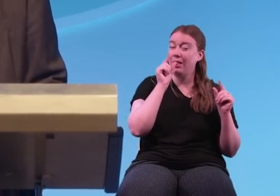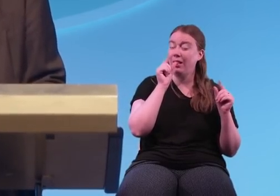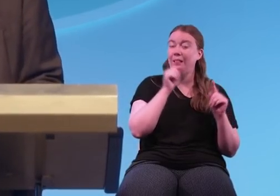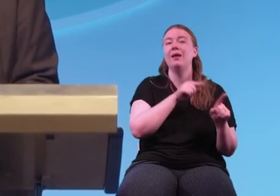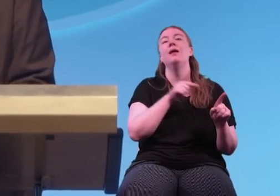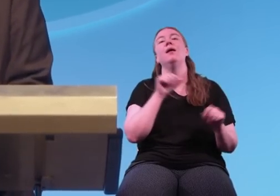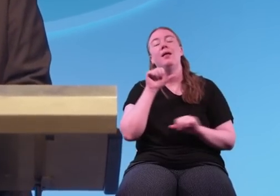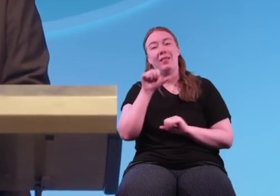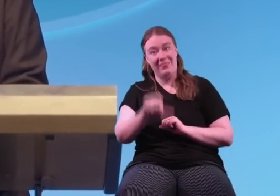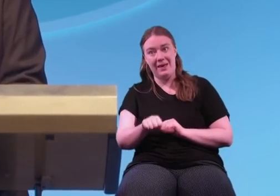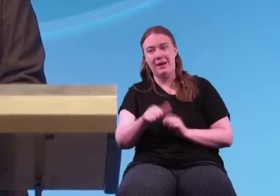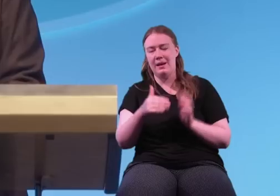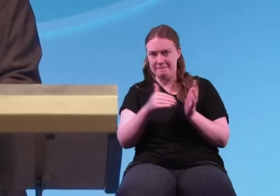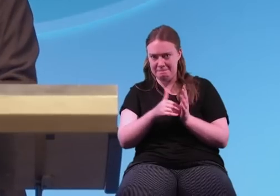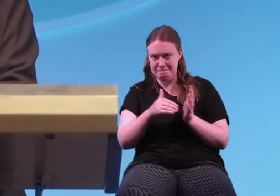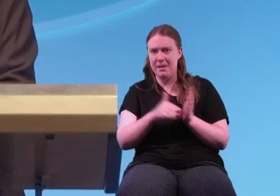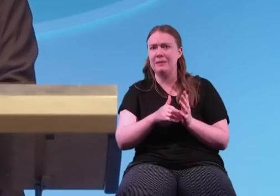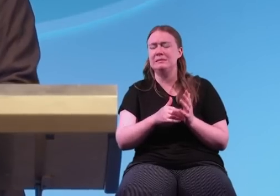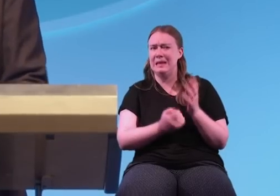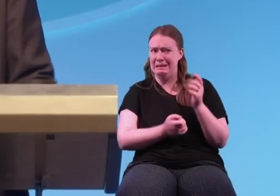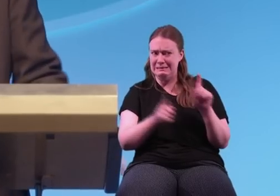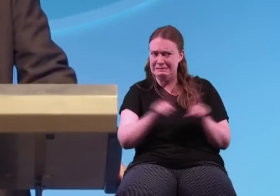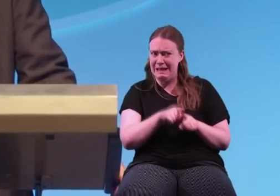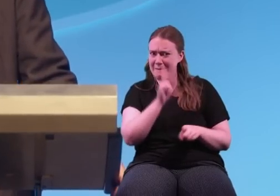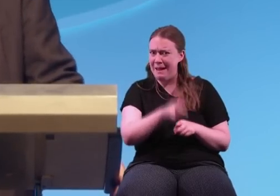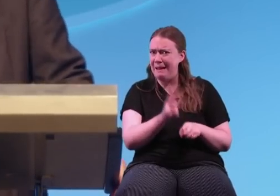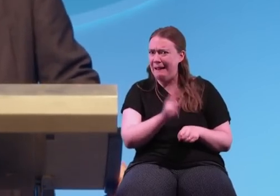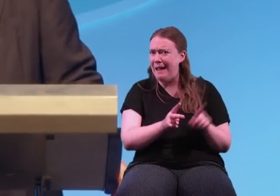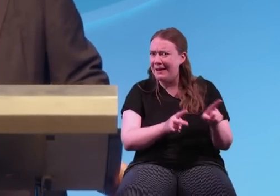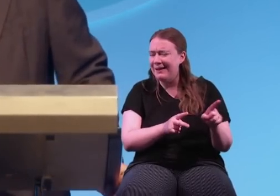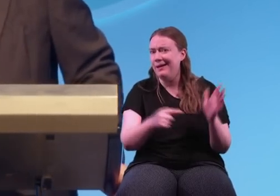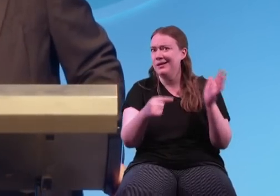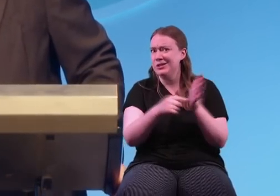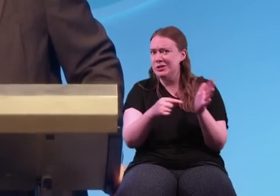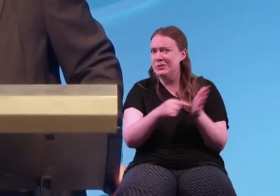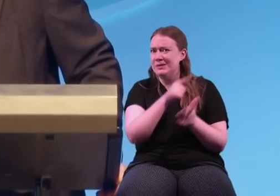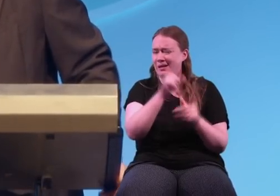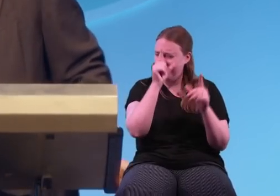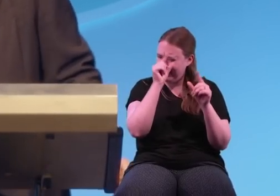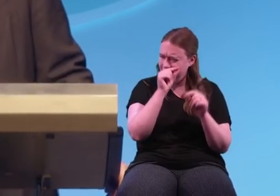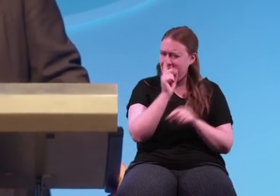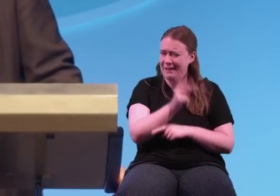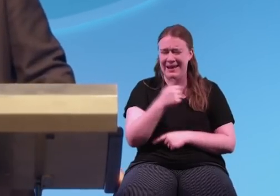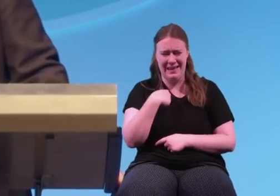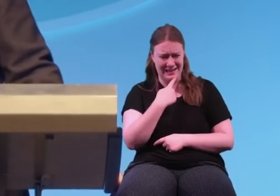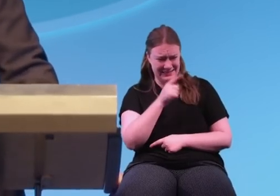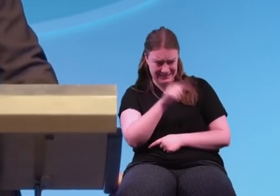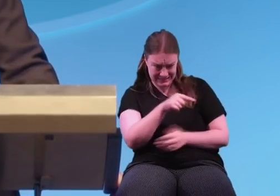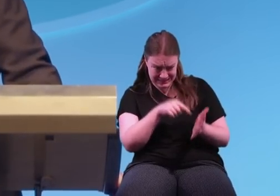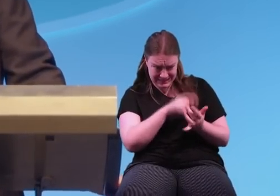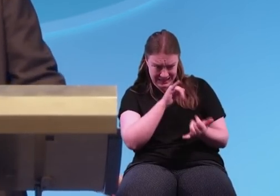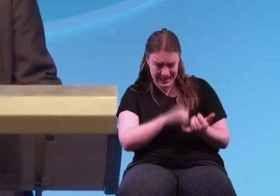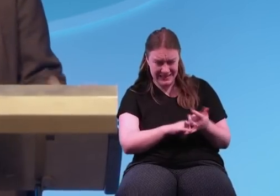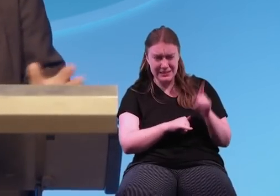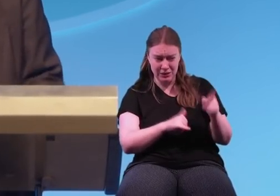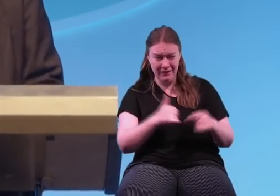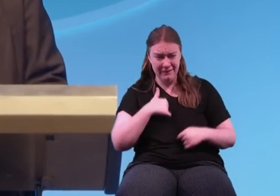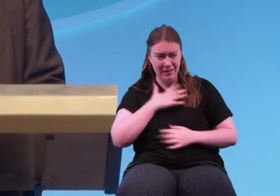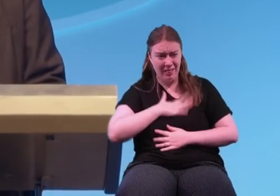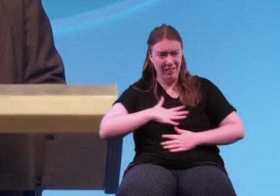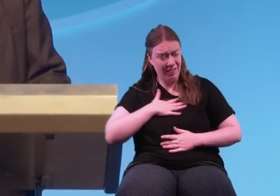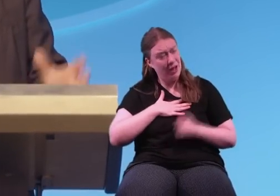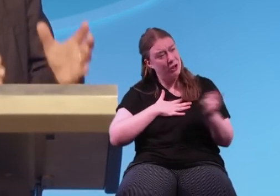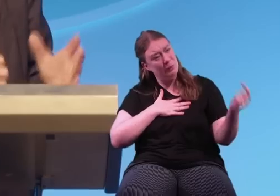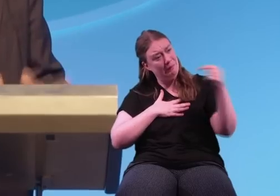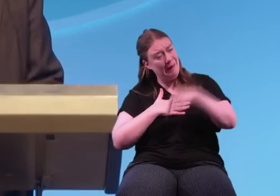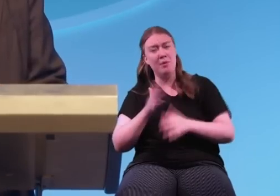got through Monday. Tuesday, he did the same thing. By Wednesday, when we were driving home together, I said to him, T.S., you are distressing me. You come in the